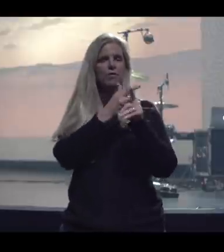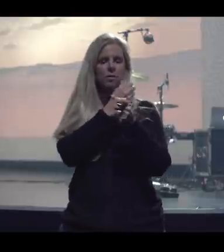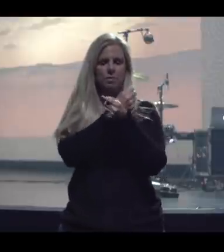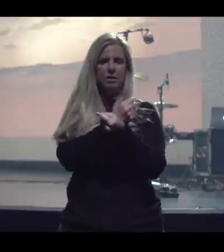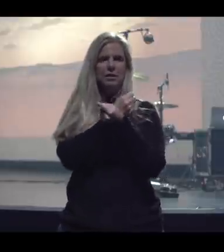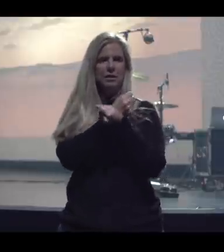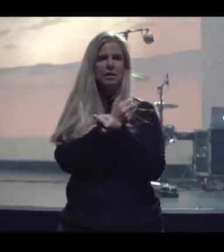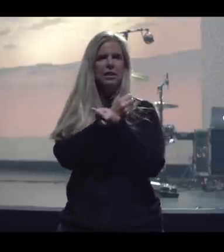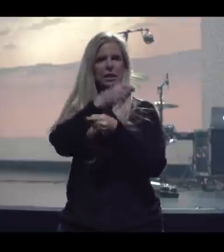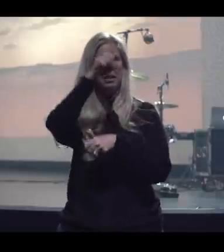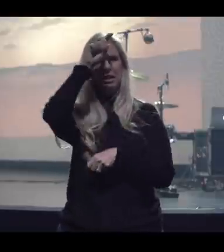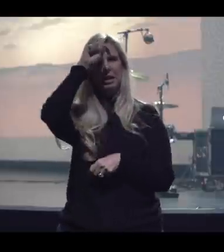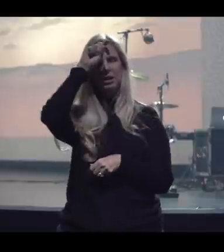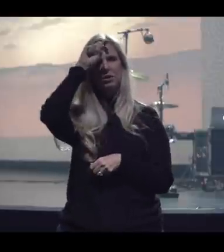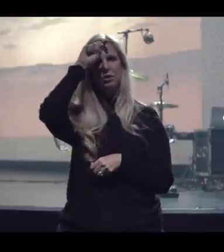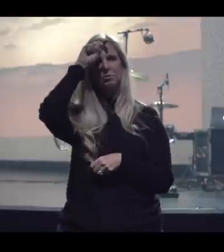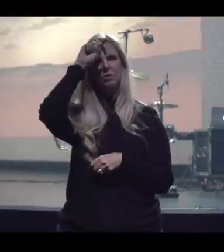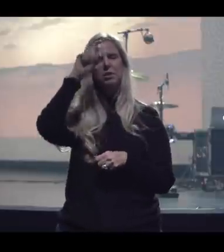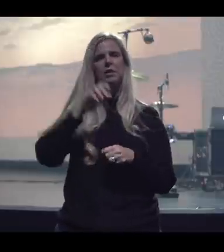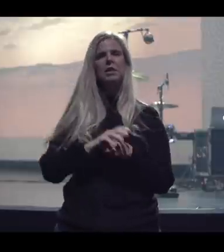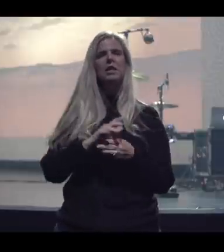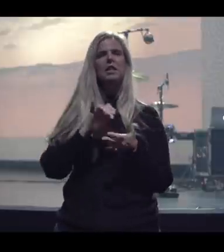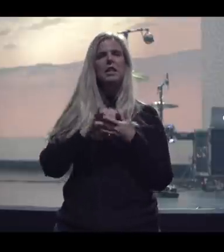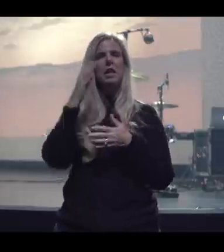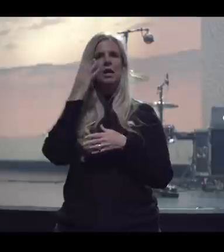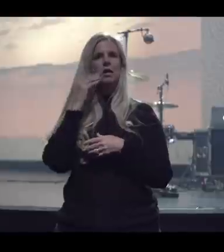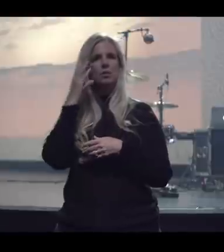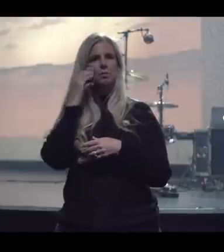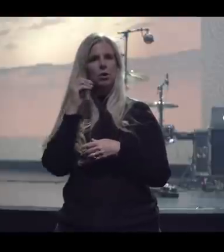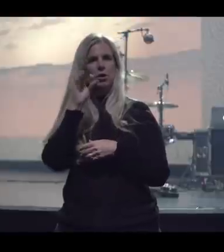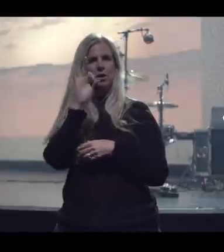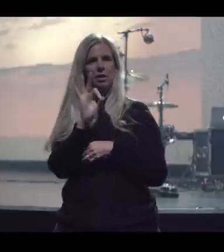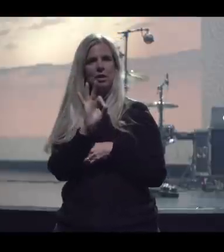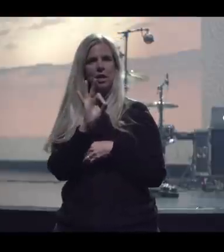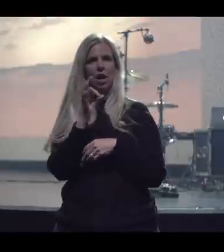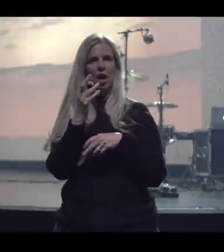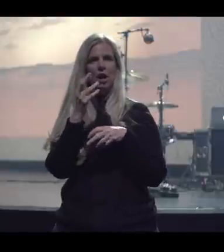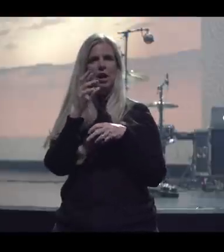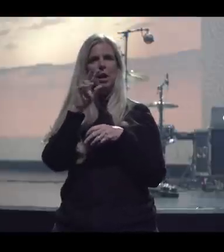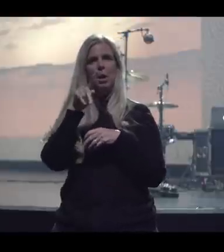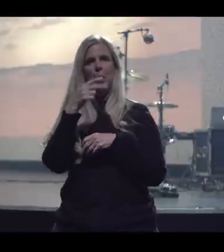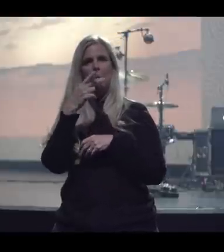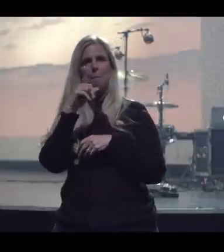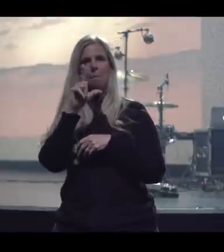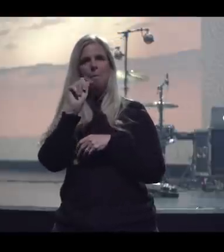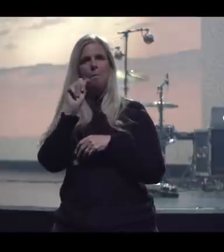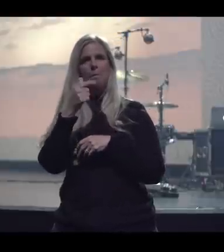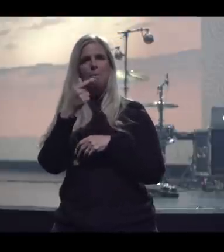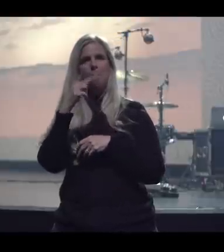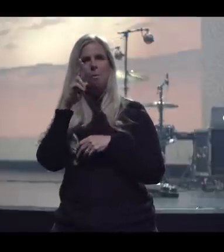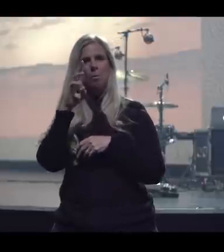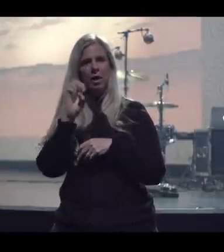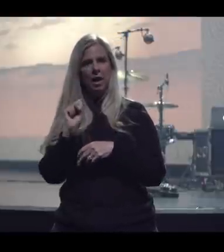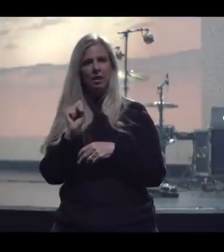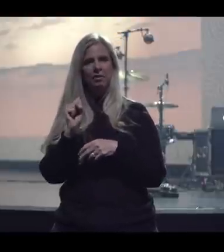Egypt, they had already experienced 9 plagues in Egypt, and a 10th one was coming. It was the worst of